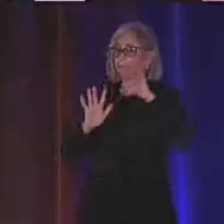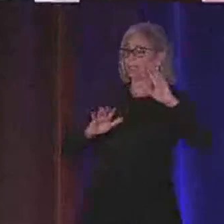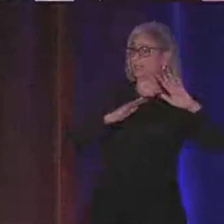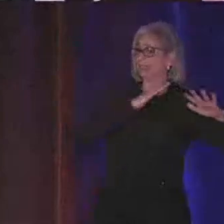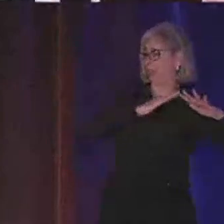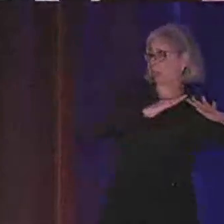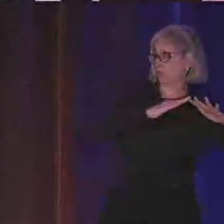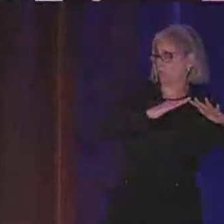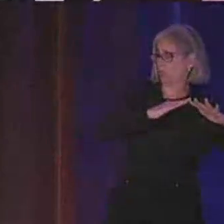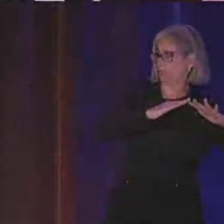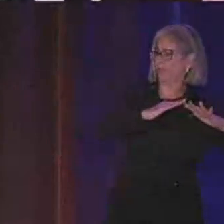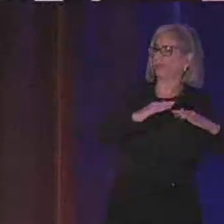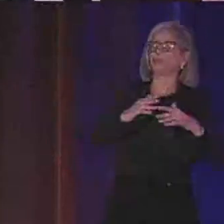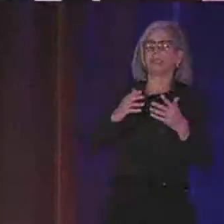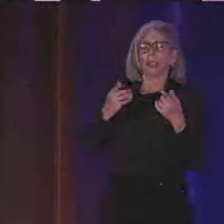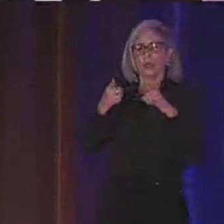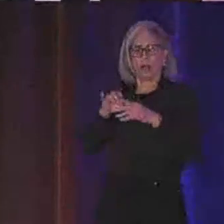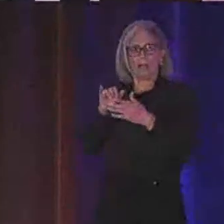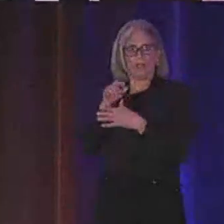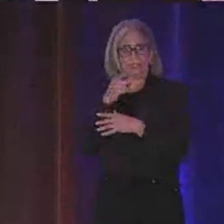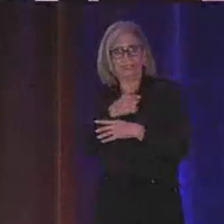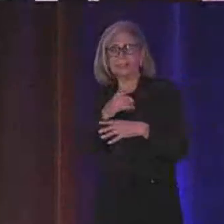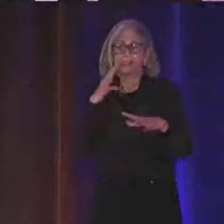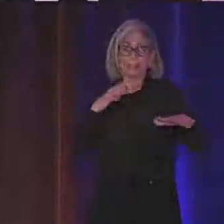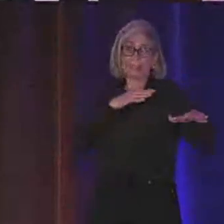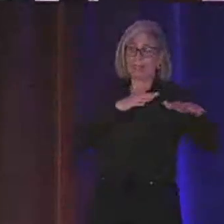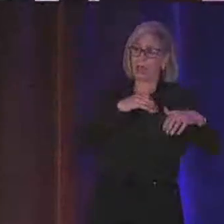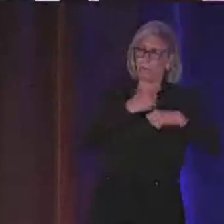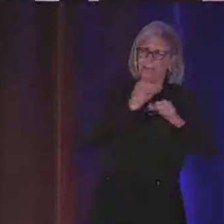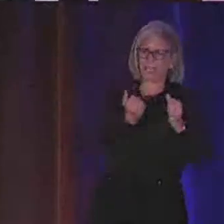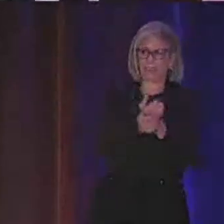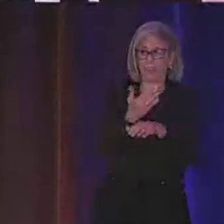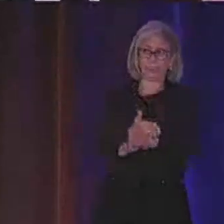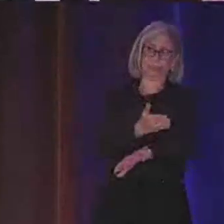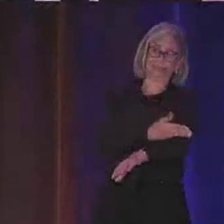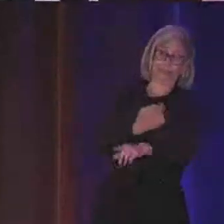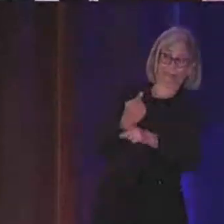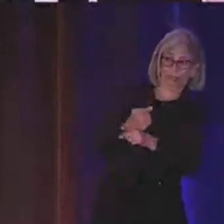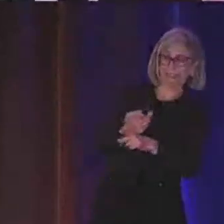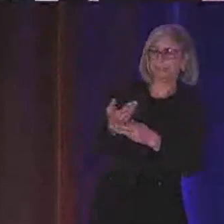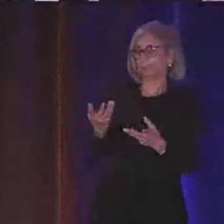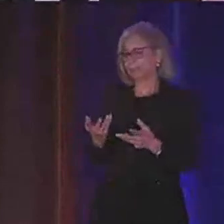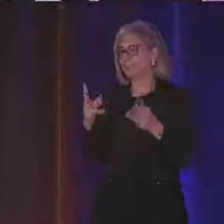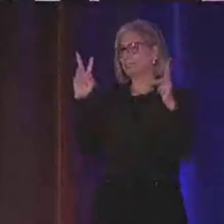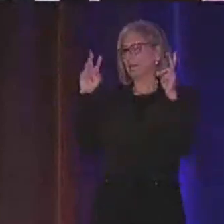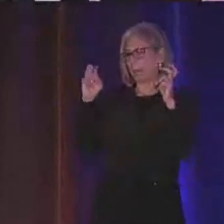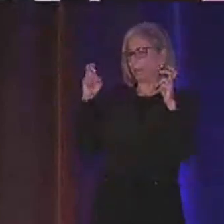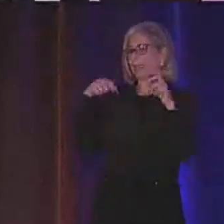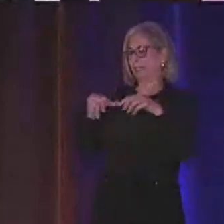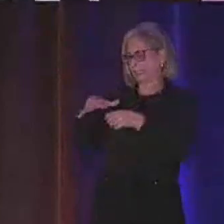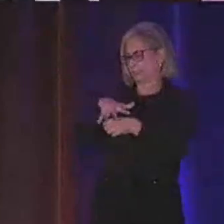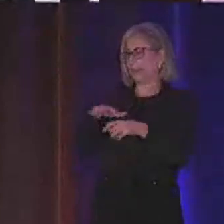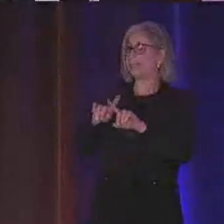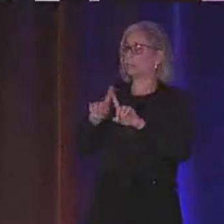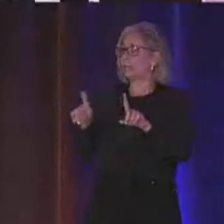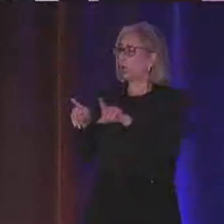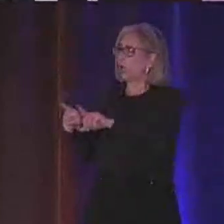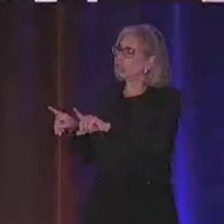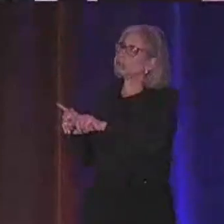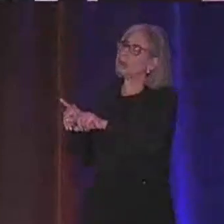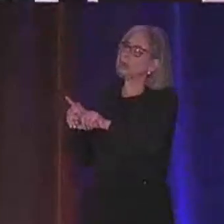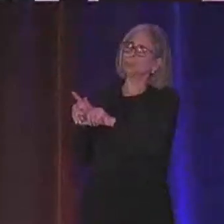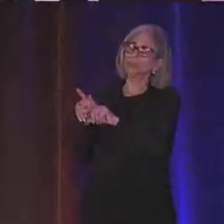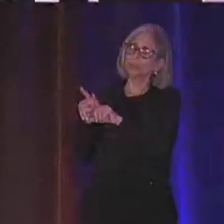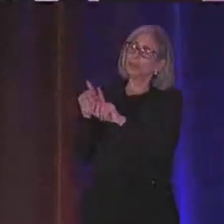And while this is, sound makes everything better, right? So this is a really big topic in our space, but it's also something we're exploring